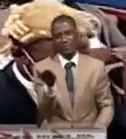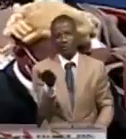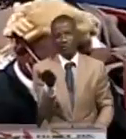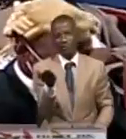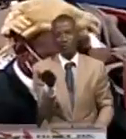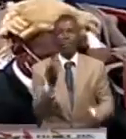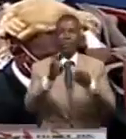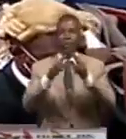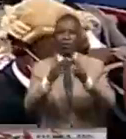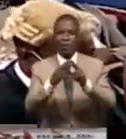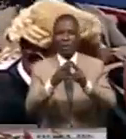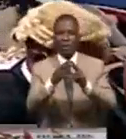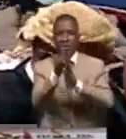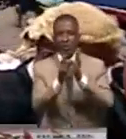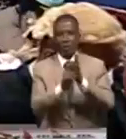36